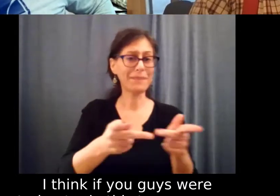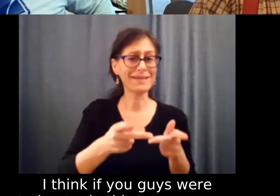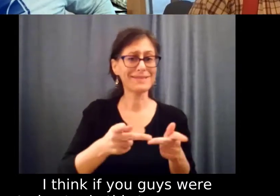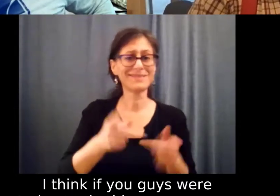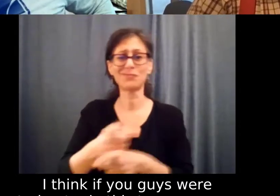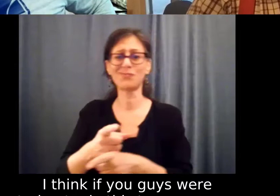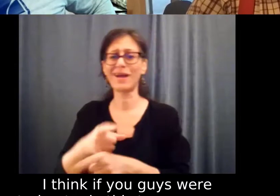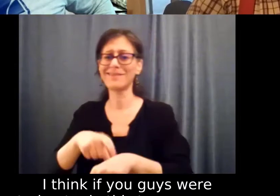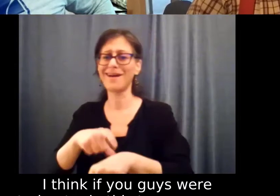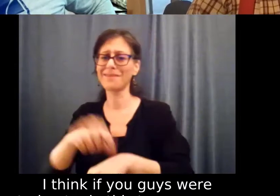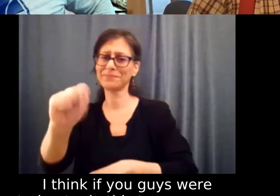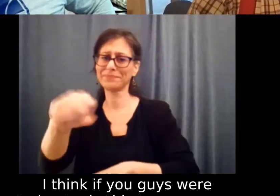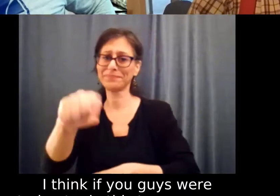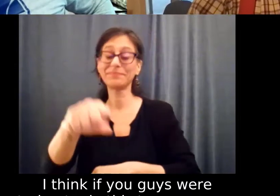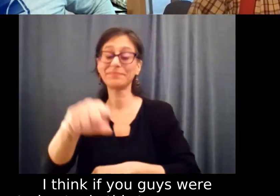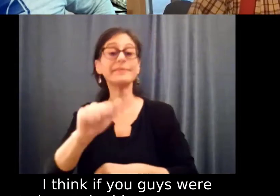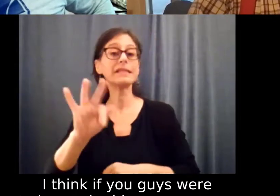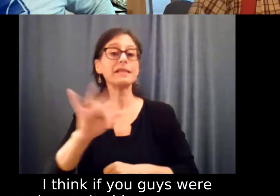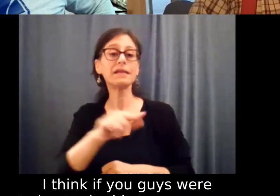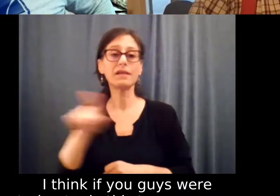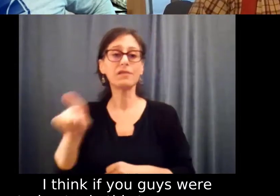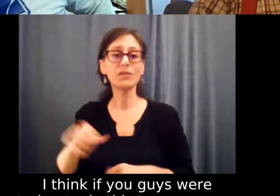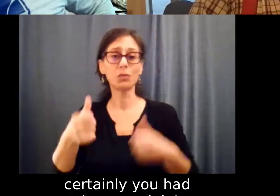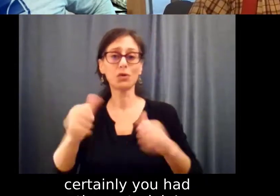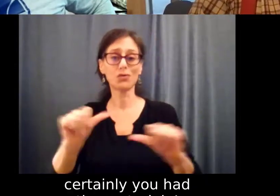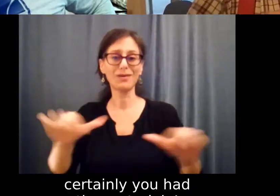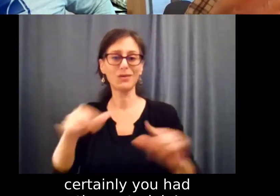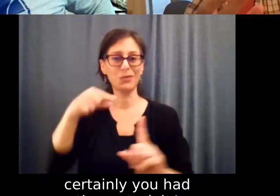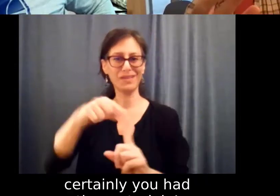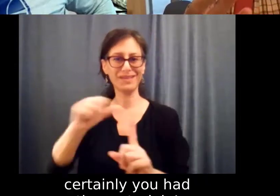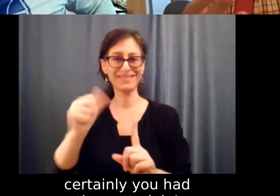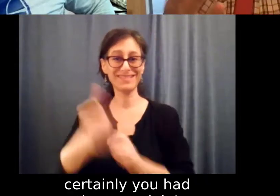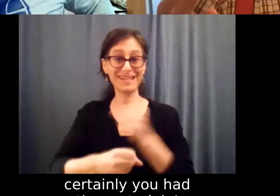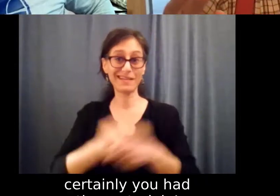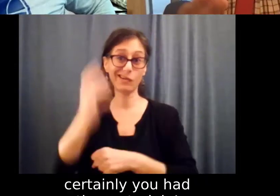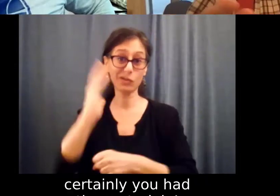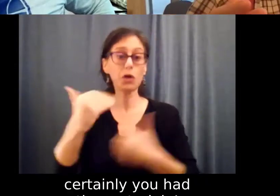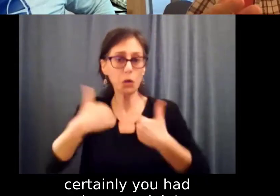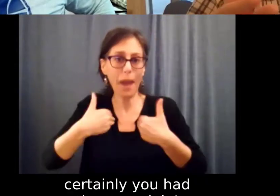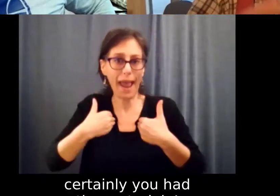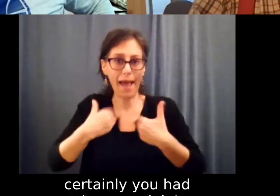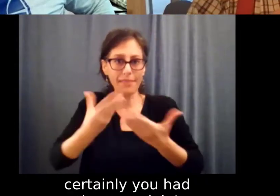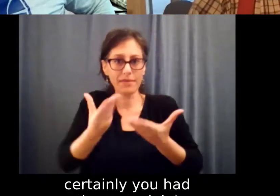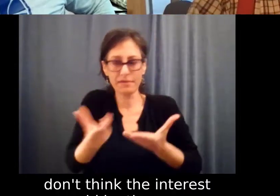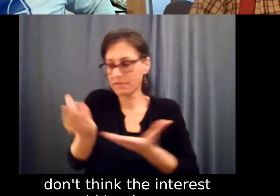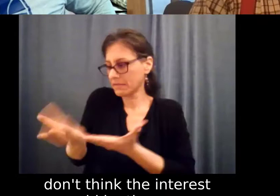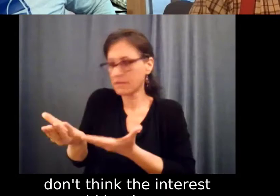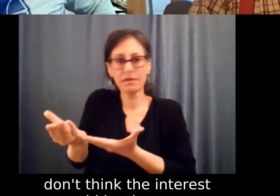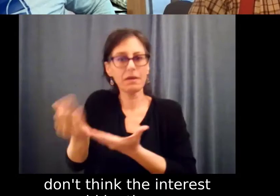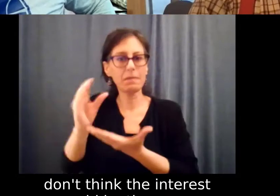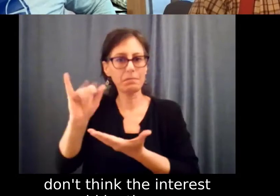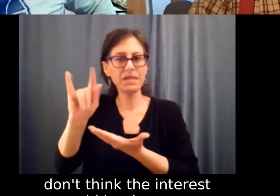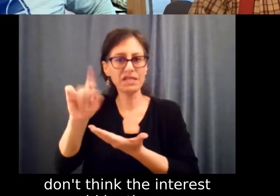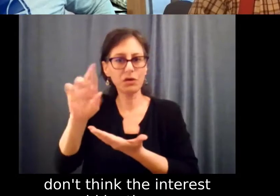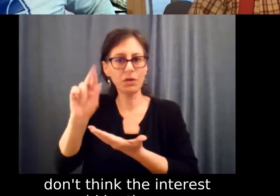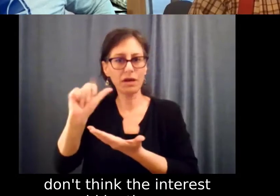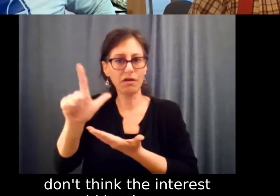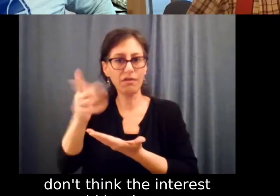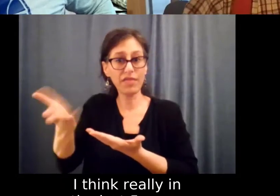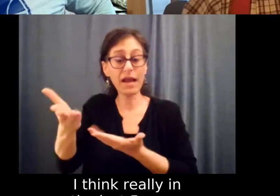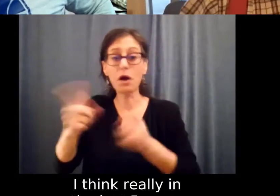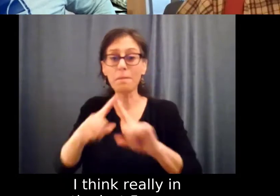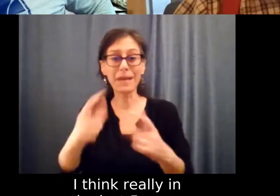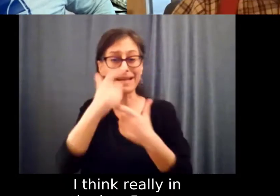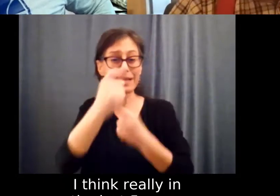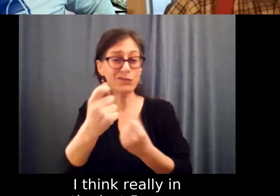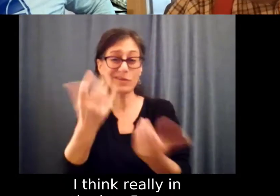think if you guys were trying to do this 10 years ago, and certainly you had the material and you're trying to do it 10 years ago, I don't think the interest would have been the same, because